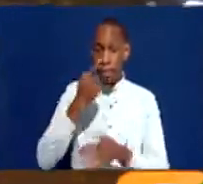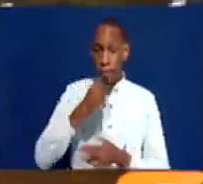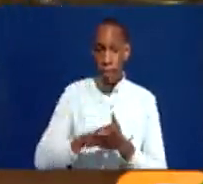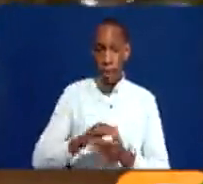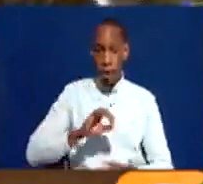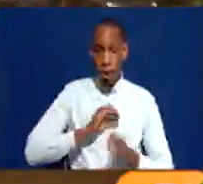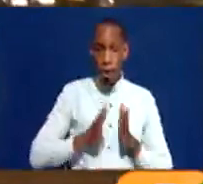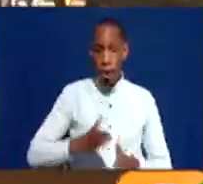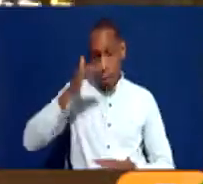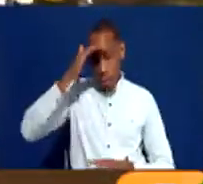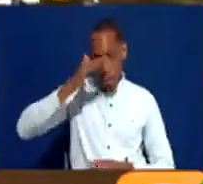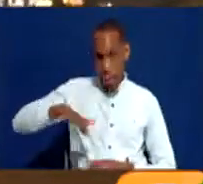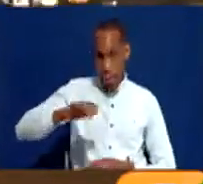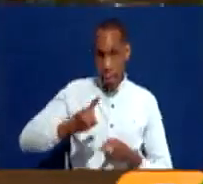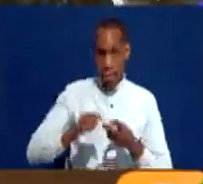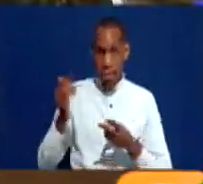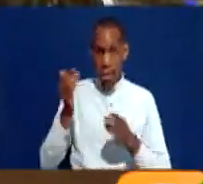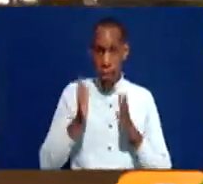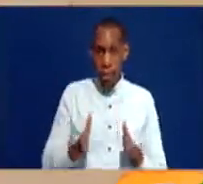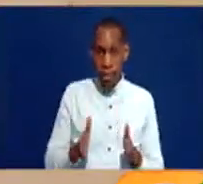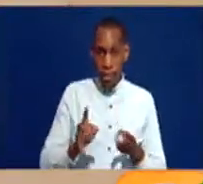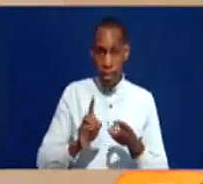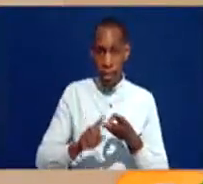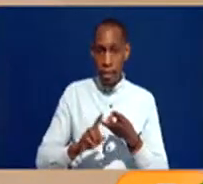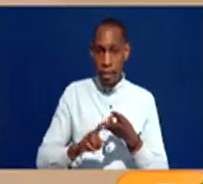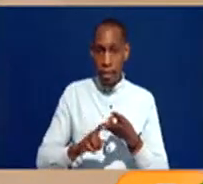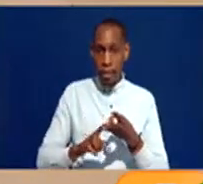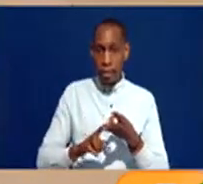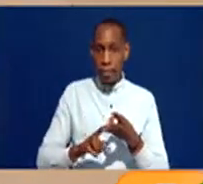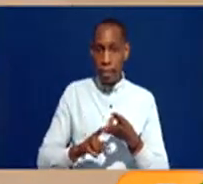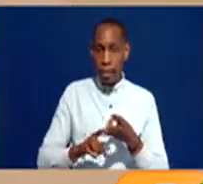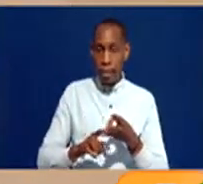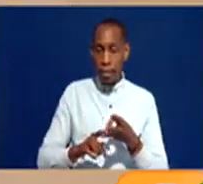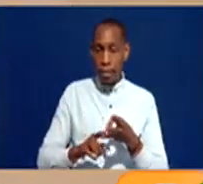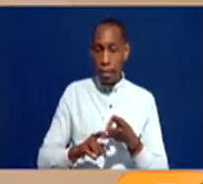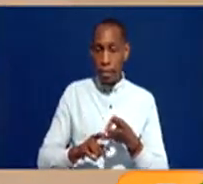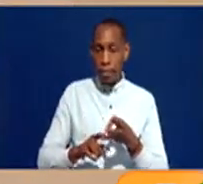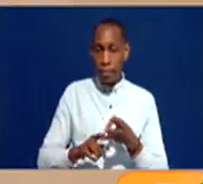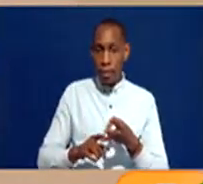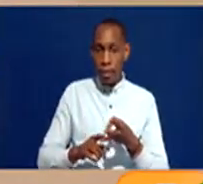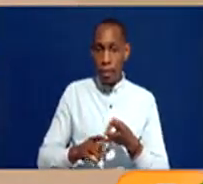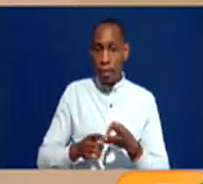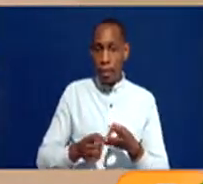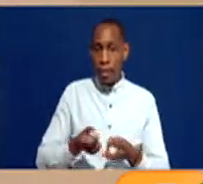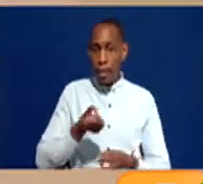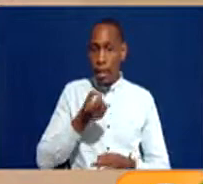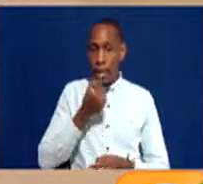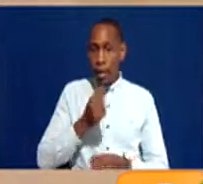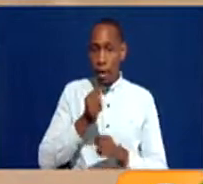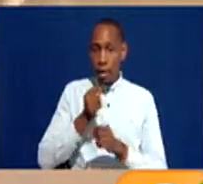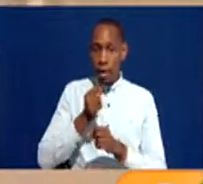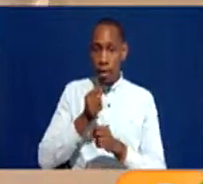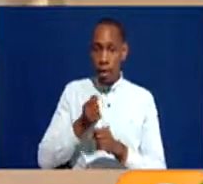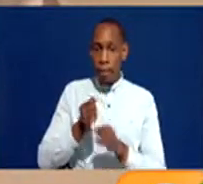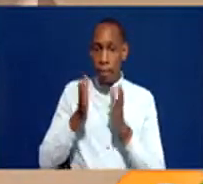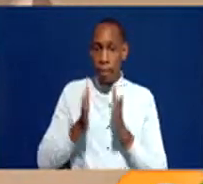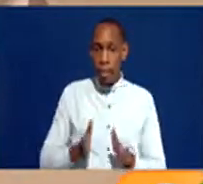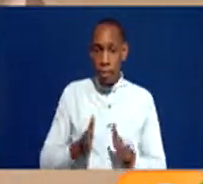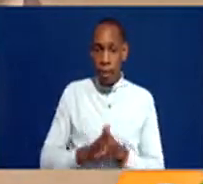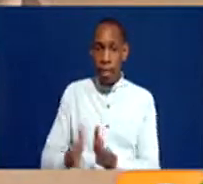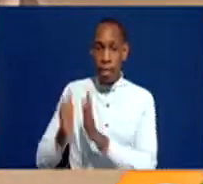bar owners, bartenders, rogue elements in the pharmaceutical industry, and even security guards at